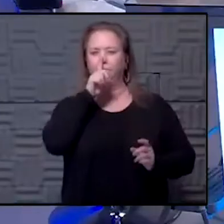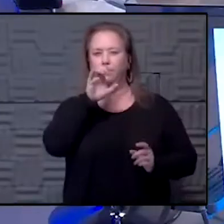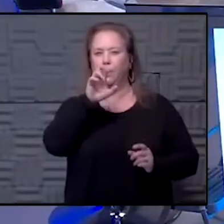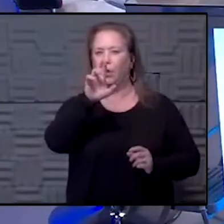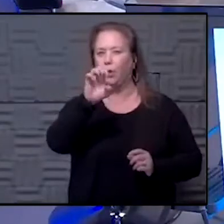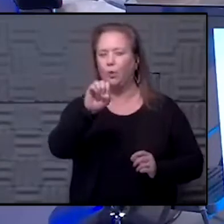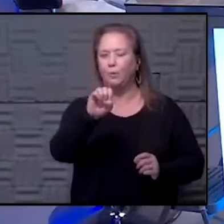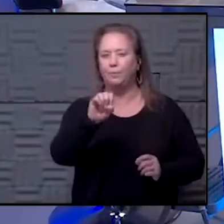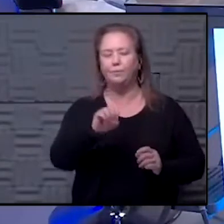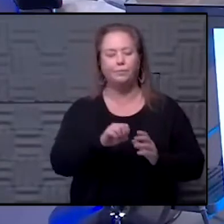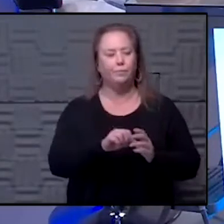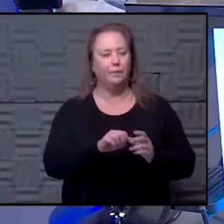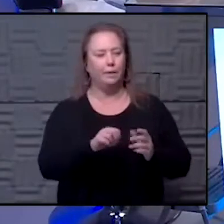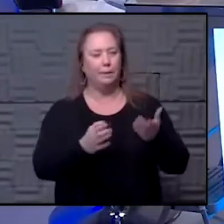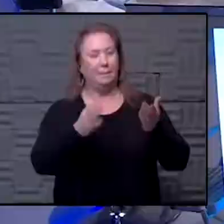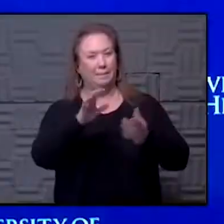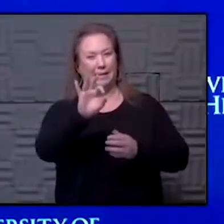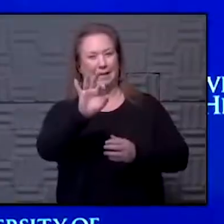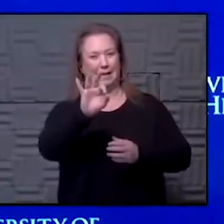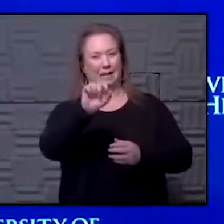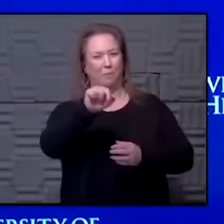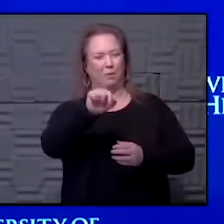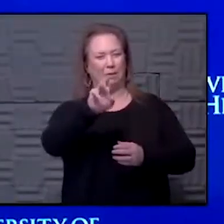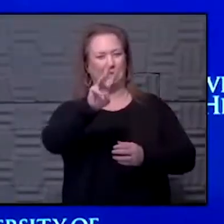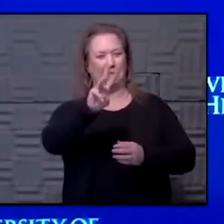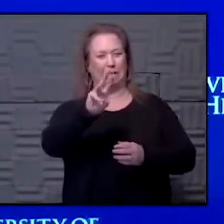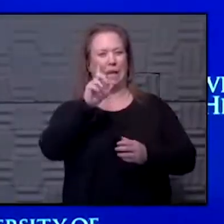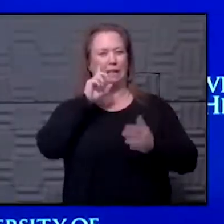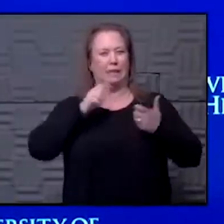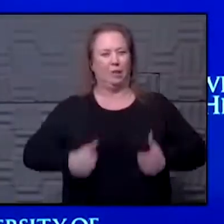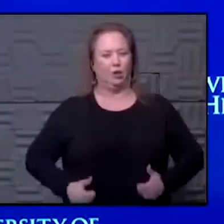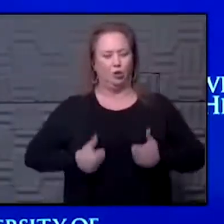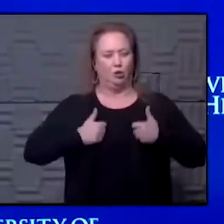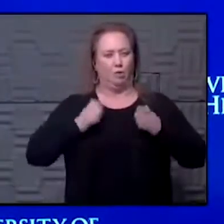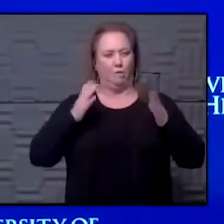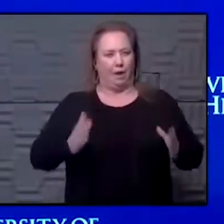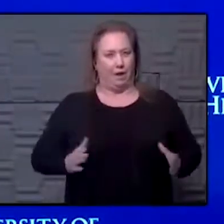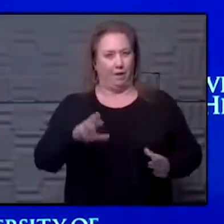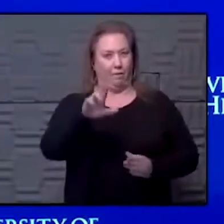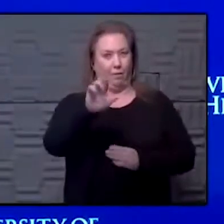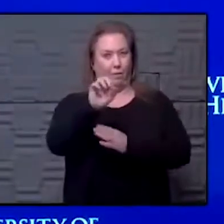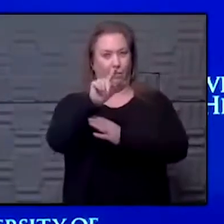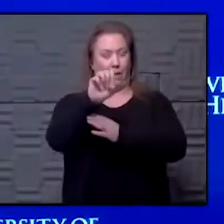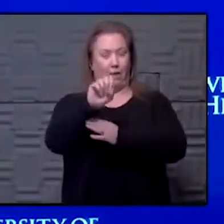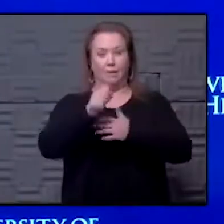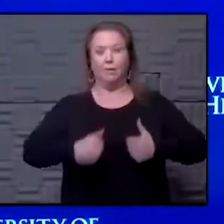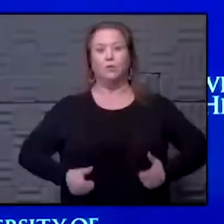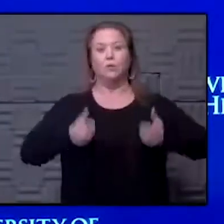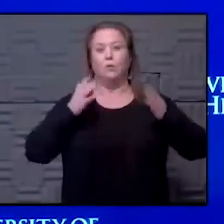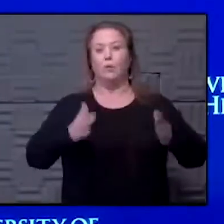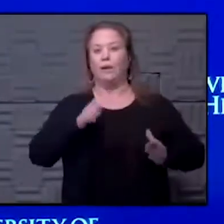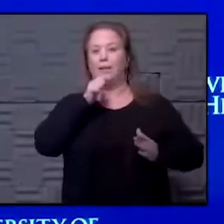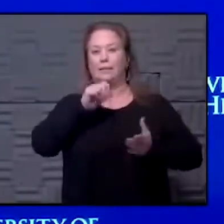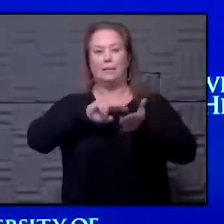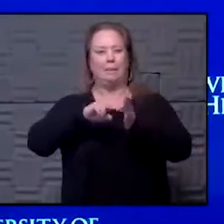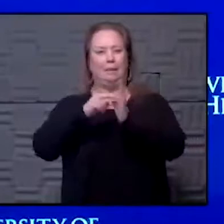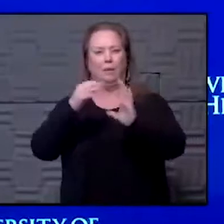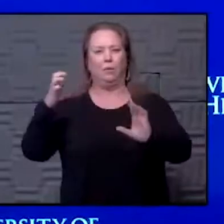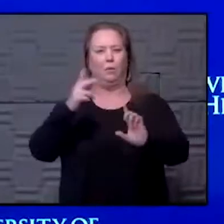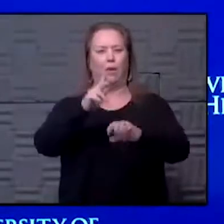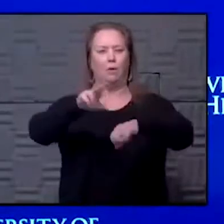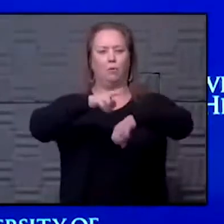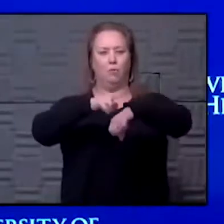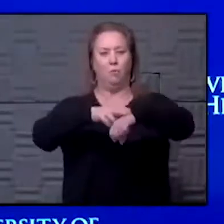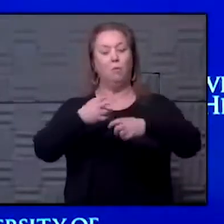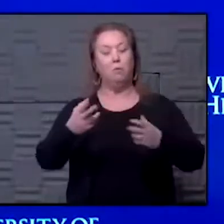to say is it's not, I don't think it's 99.6. I think she's trying to say survivable. Yeah. But the problem with survival is that doesn't mean you're back to normal, right? You may